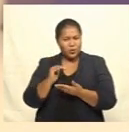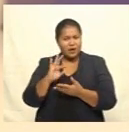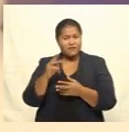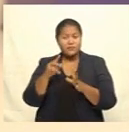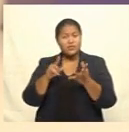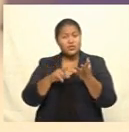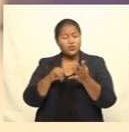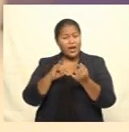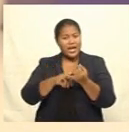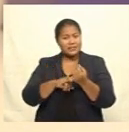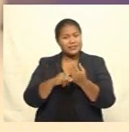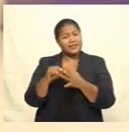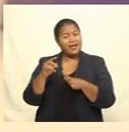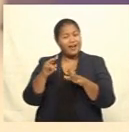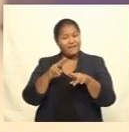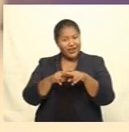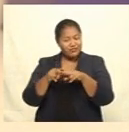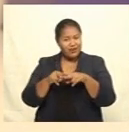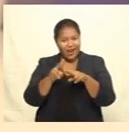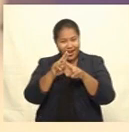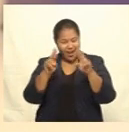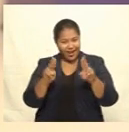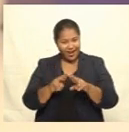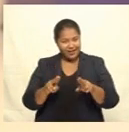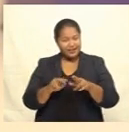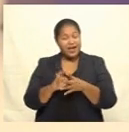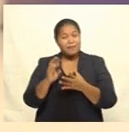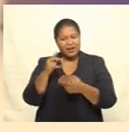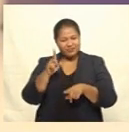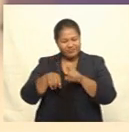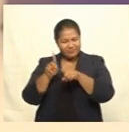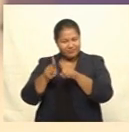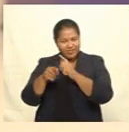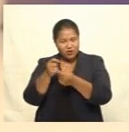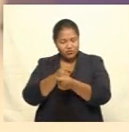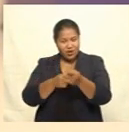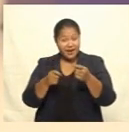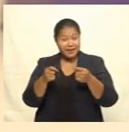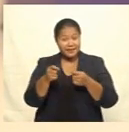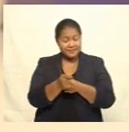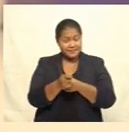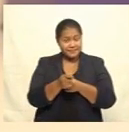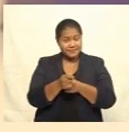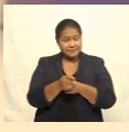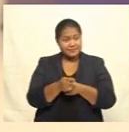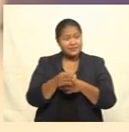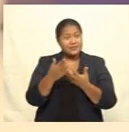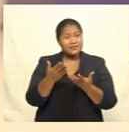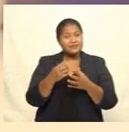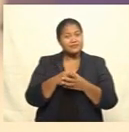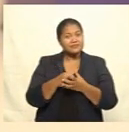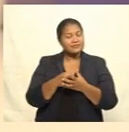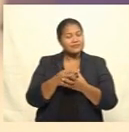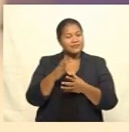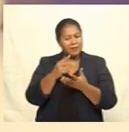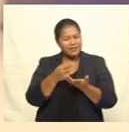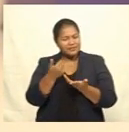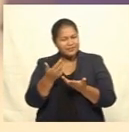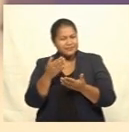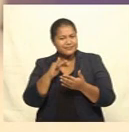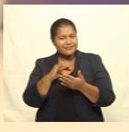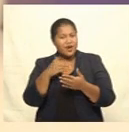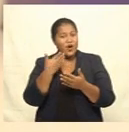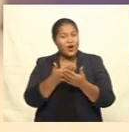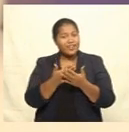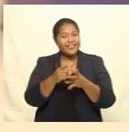Federal Reserve gave a green light for the global reflation trade. Fed Chair Jerome Powell crushed speculation about an early tapering of asset